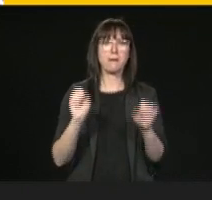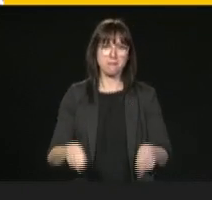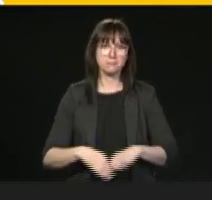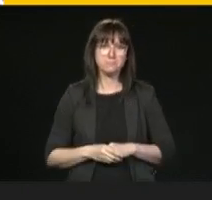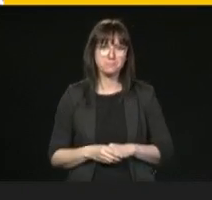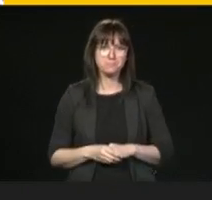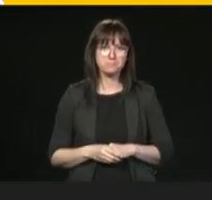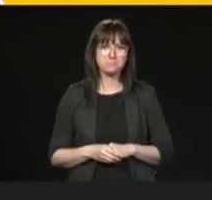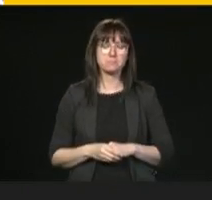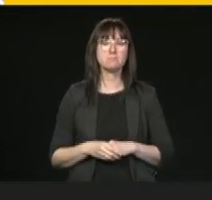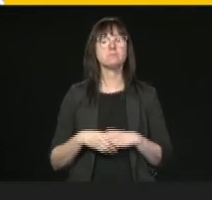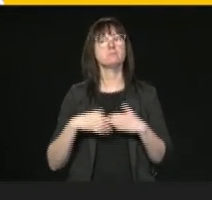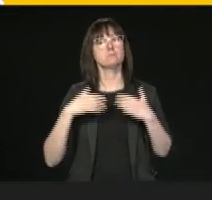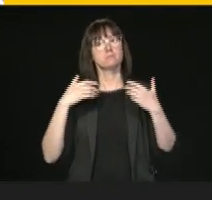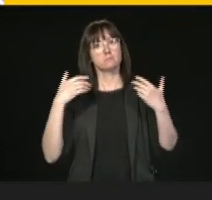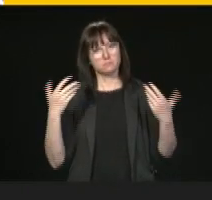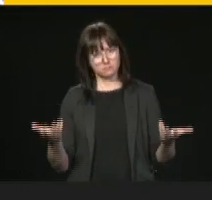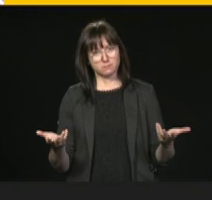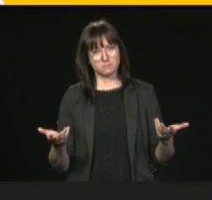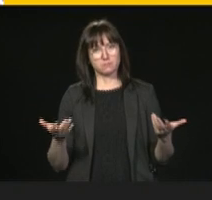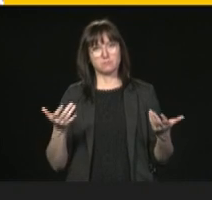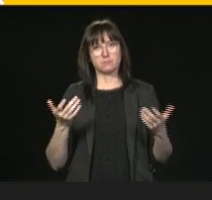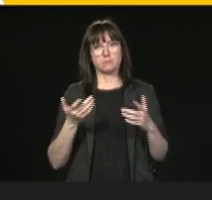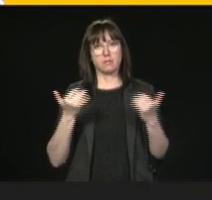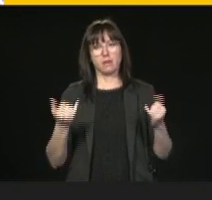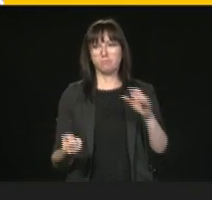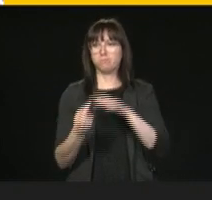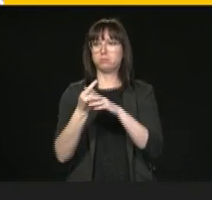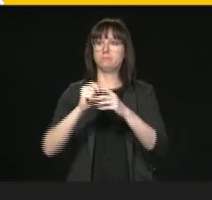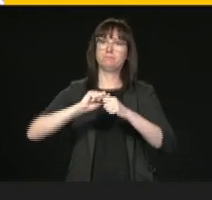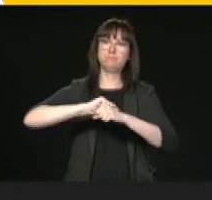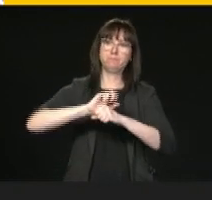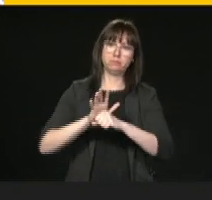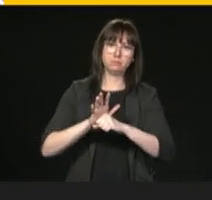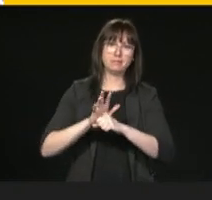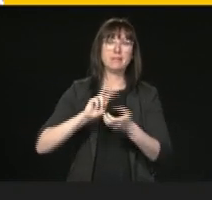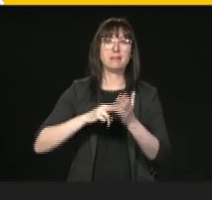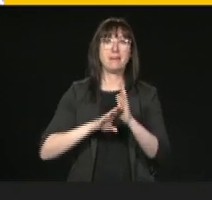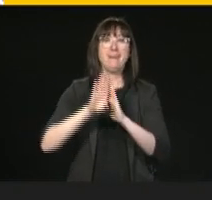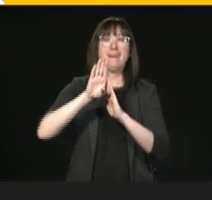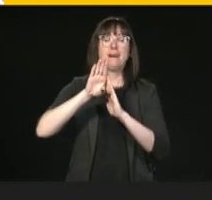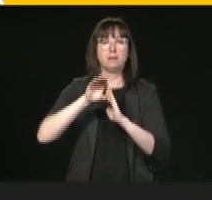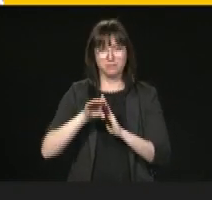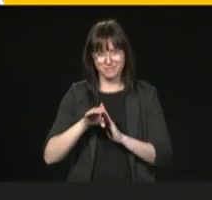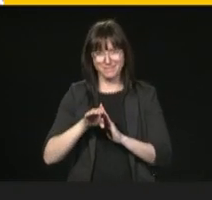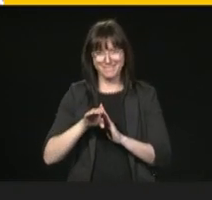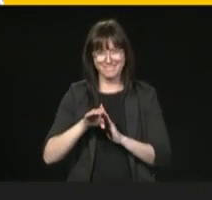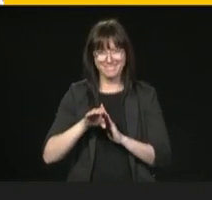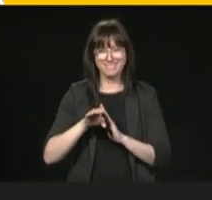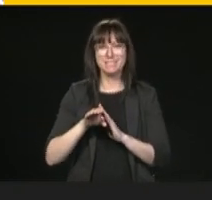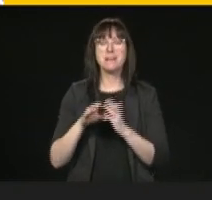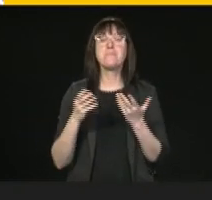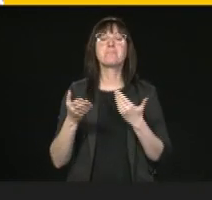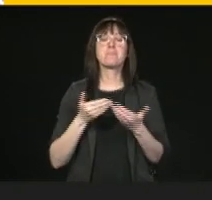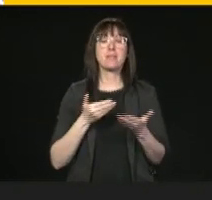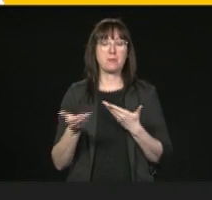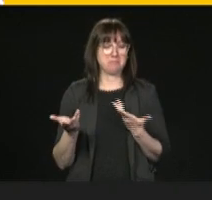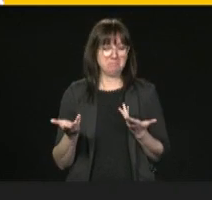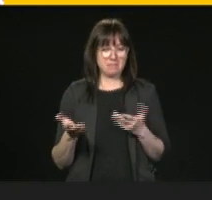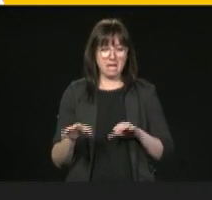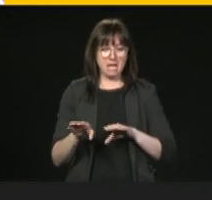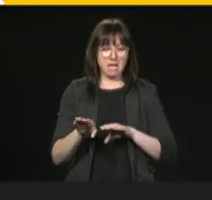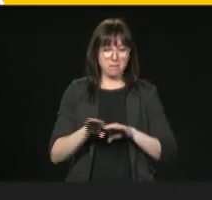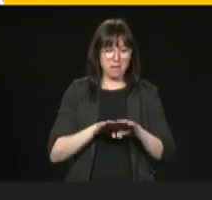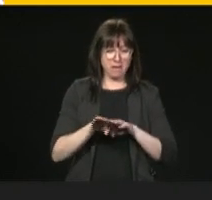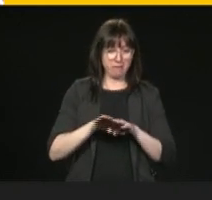Now we don't have that. And so, since I can't really comment on how behavior is being affected by all this, so how